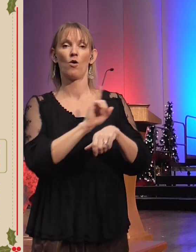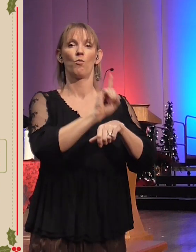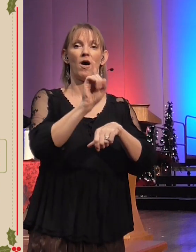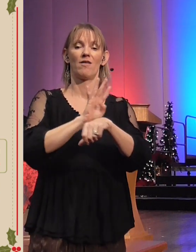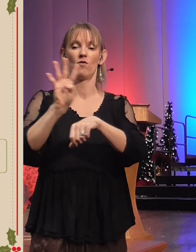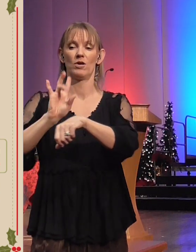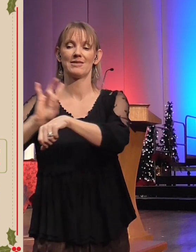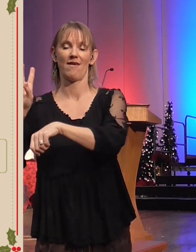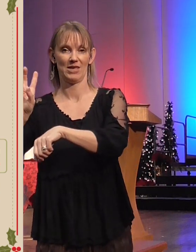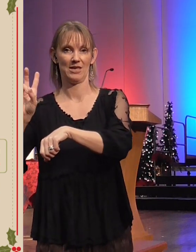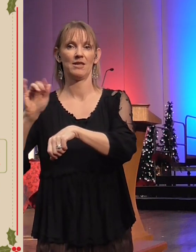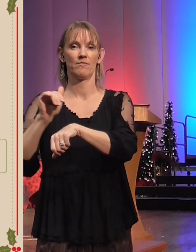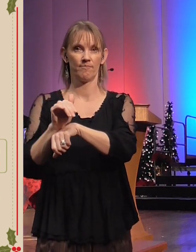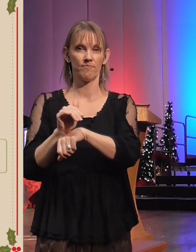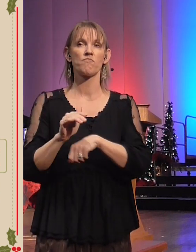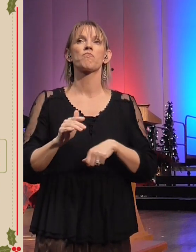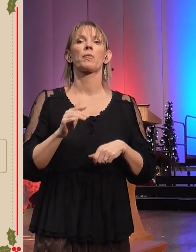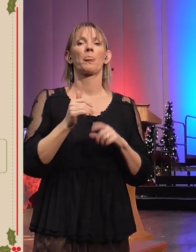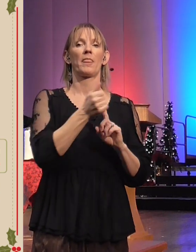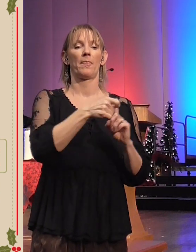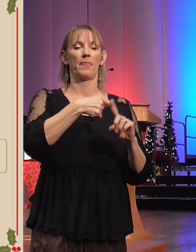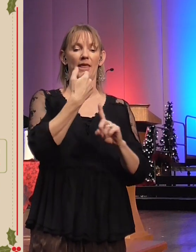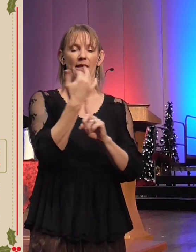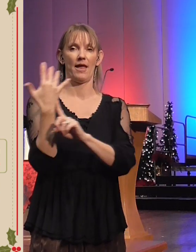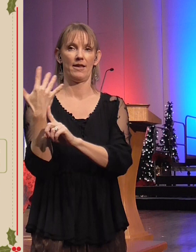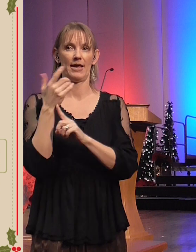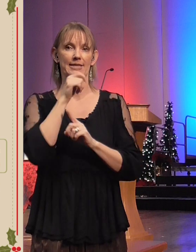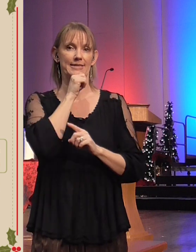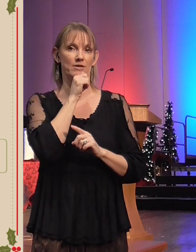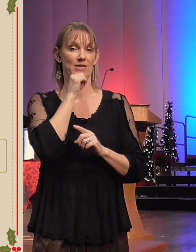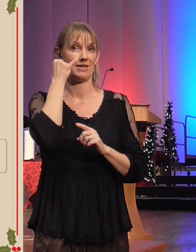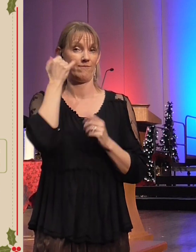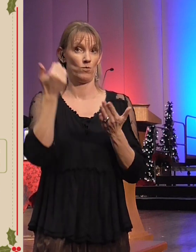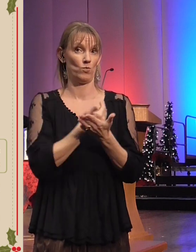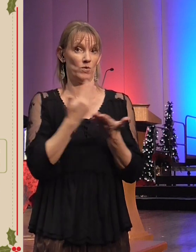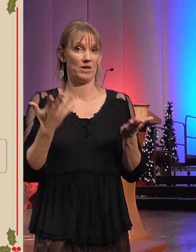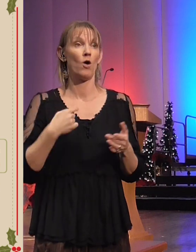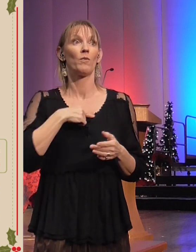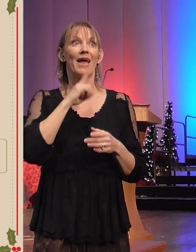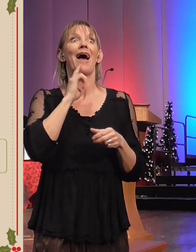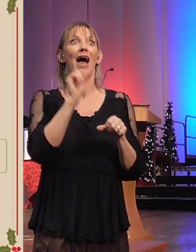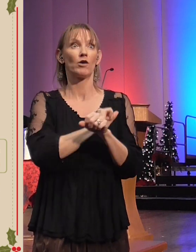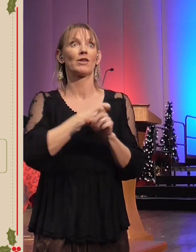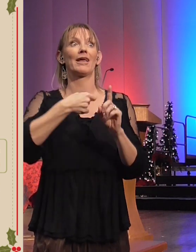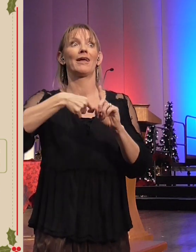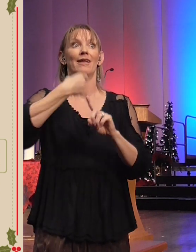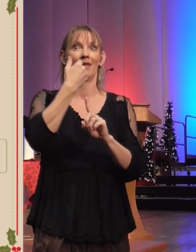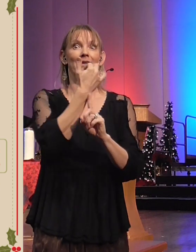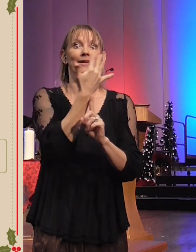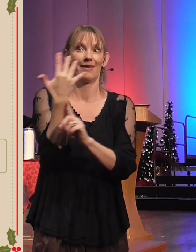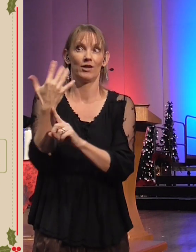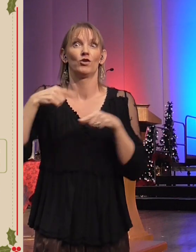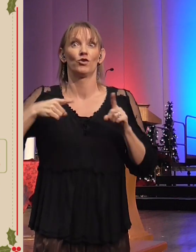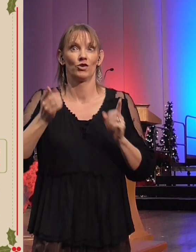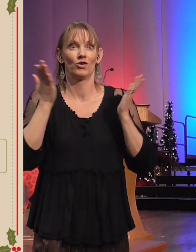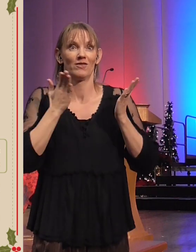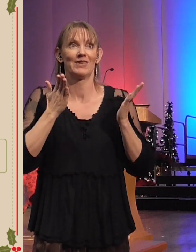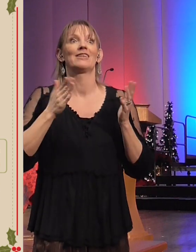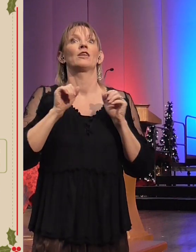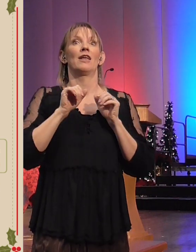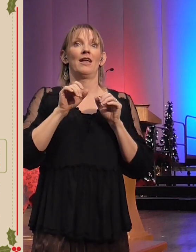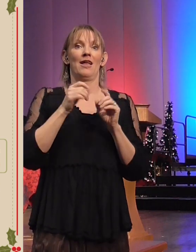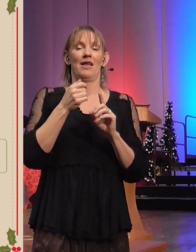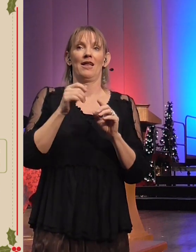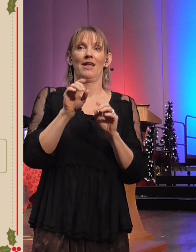and 7. Want to give you some candlelight secrets. If you're brand new here, we actually light candles in the service. We spread